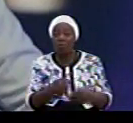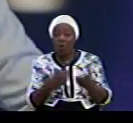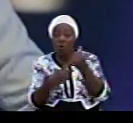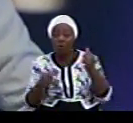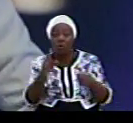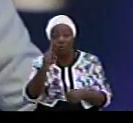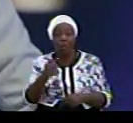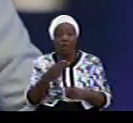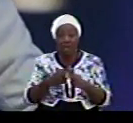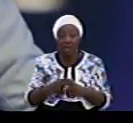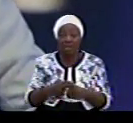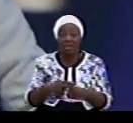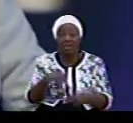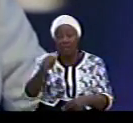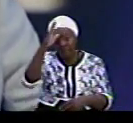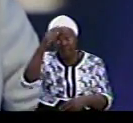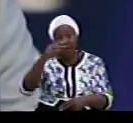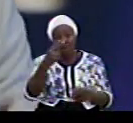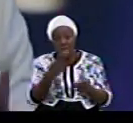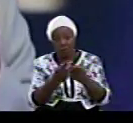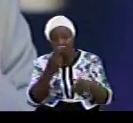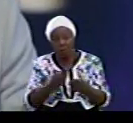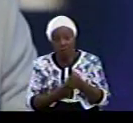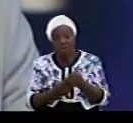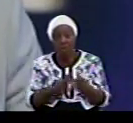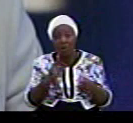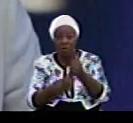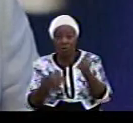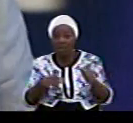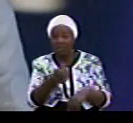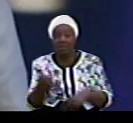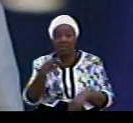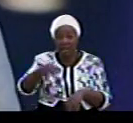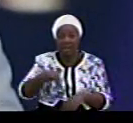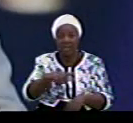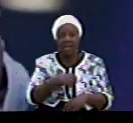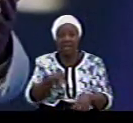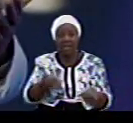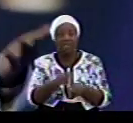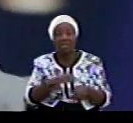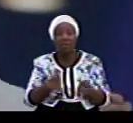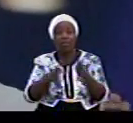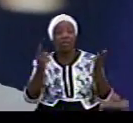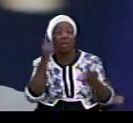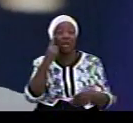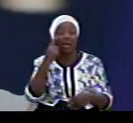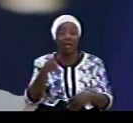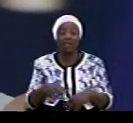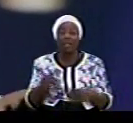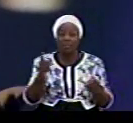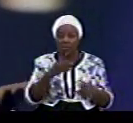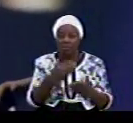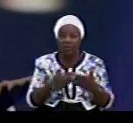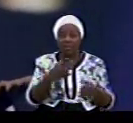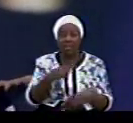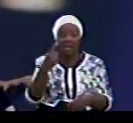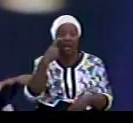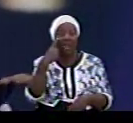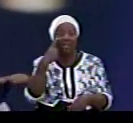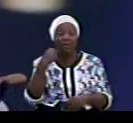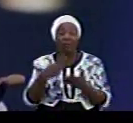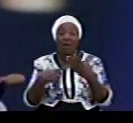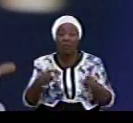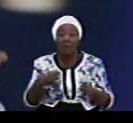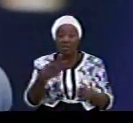father holding another leg, and they were opening their eyes. Before their eyes, the leg